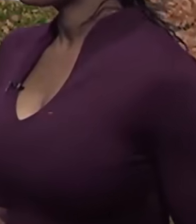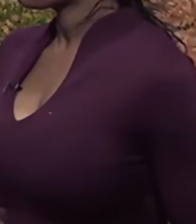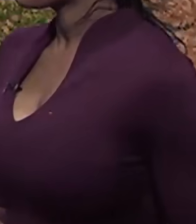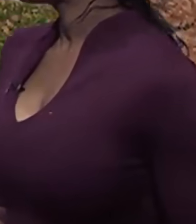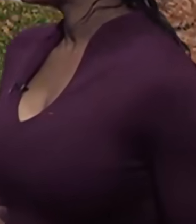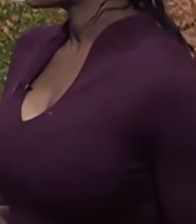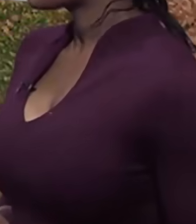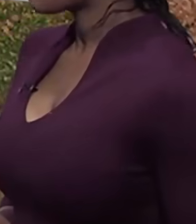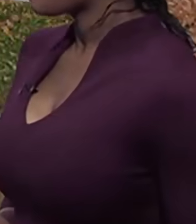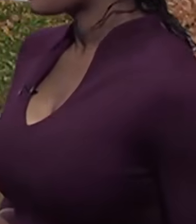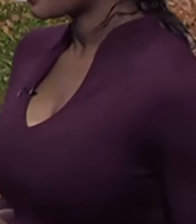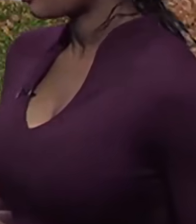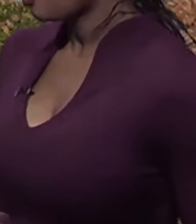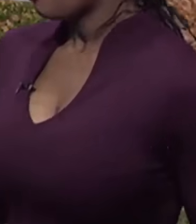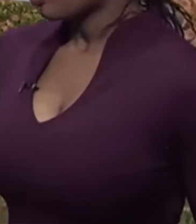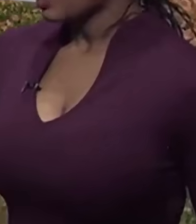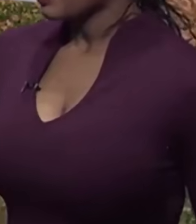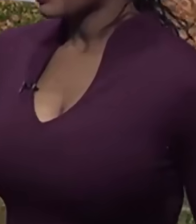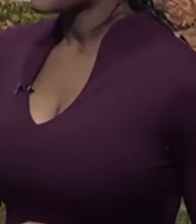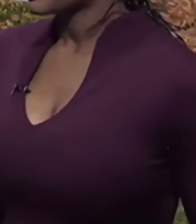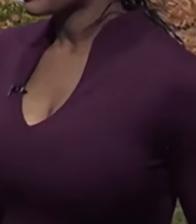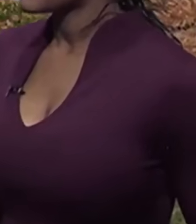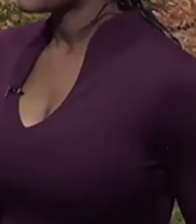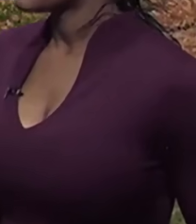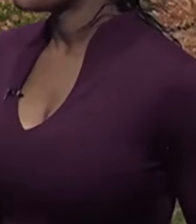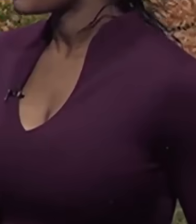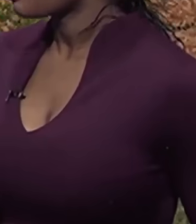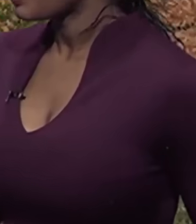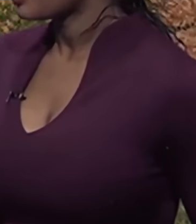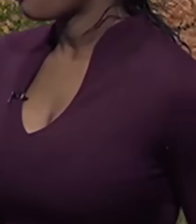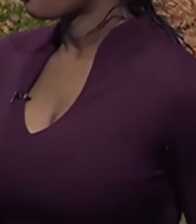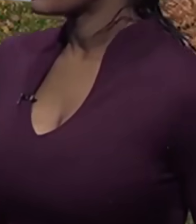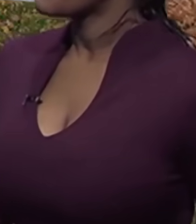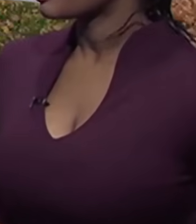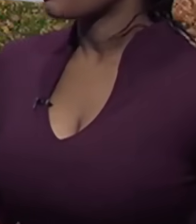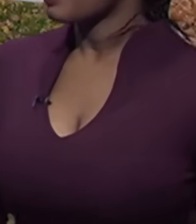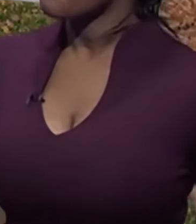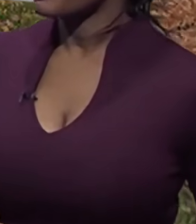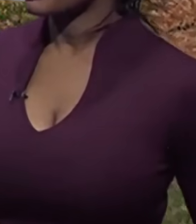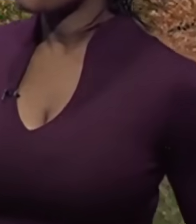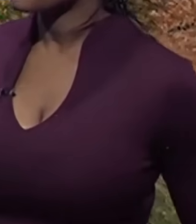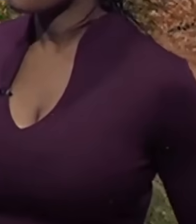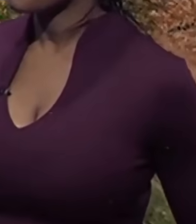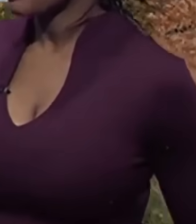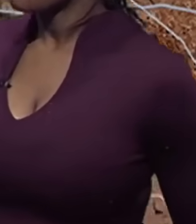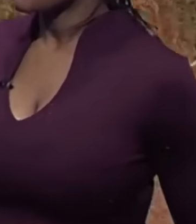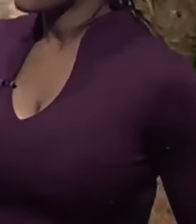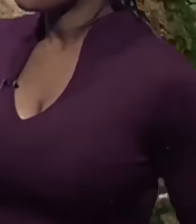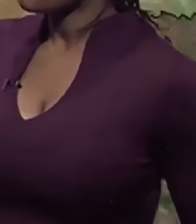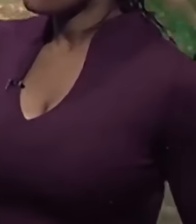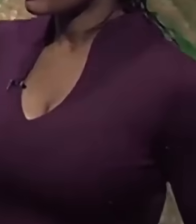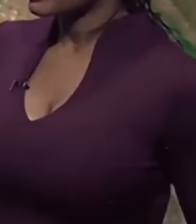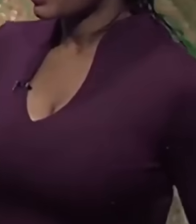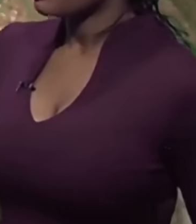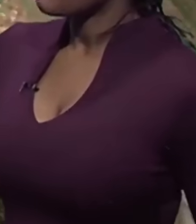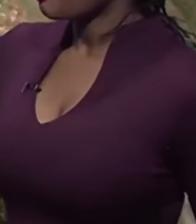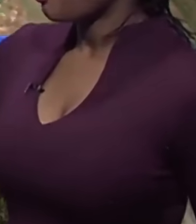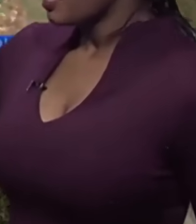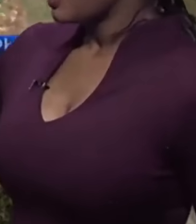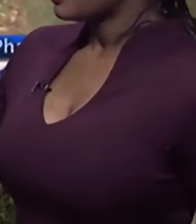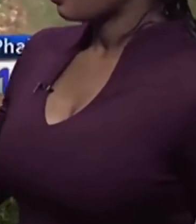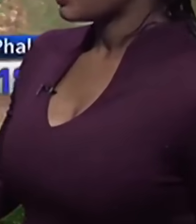go a go di le 30, Johannesburg le teng ka digata di le 14 go a go di le 30 mo Thapameng fa re lebelela mo provinceng ya